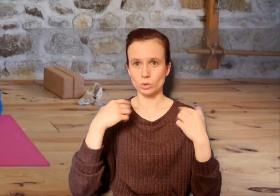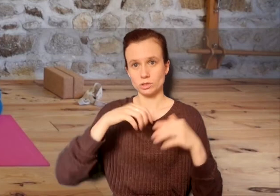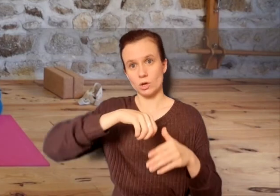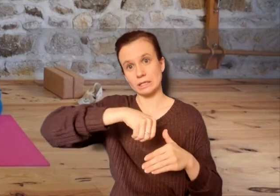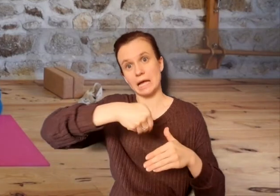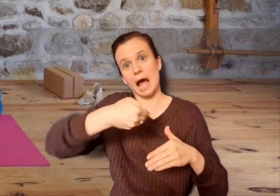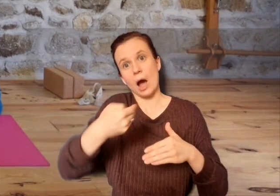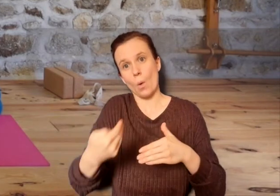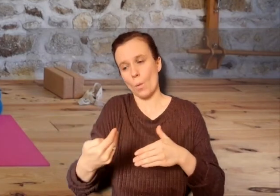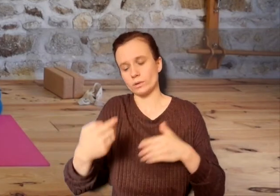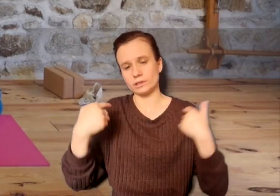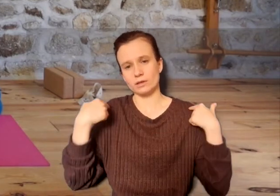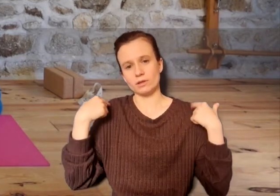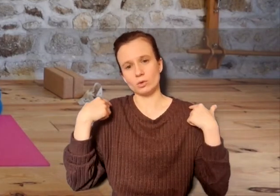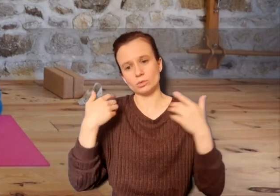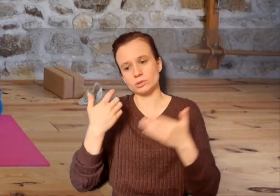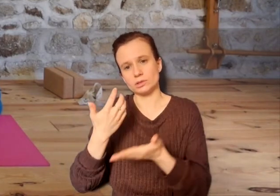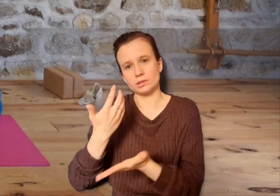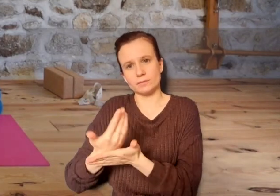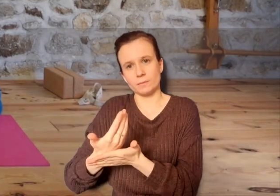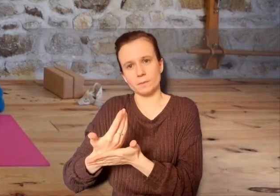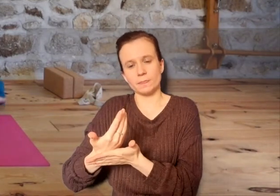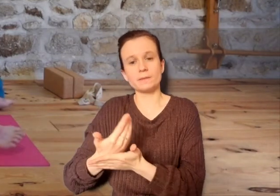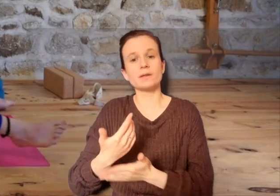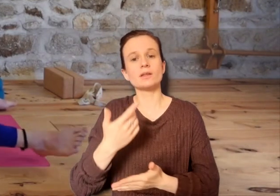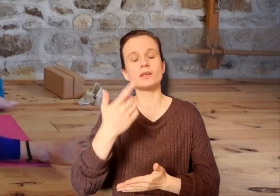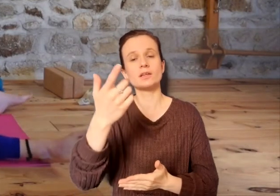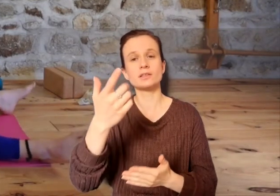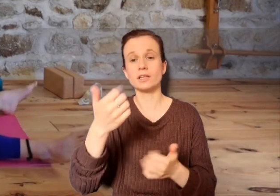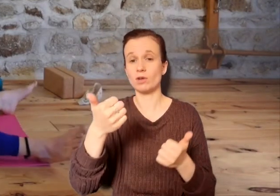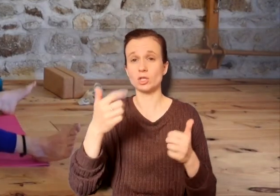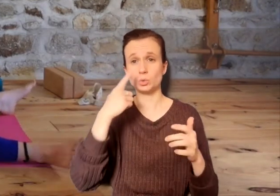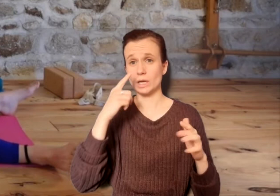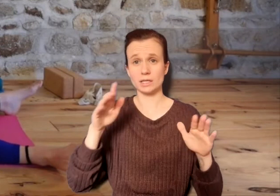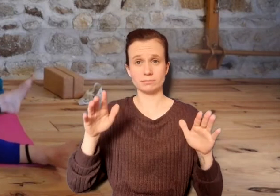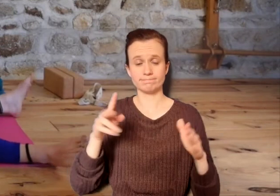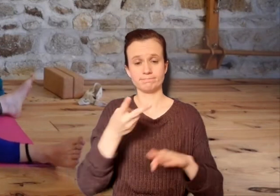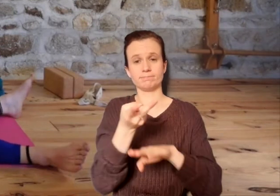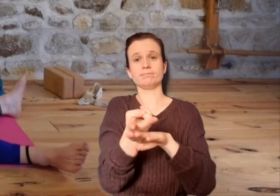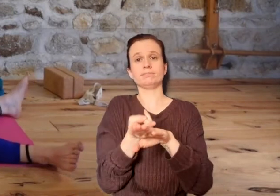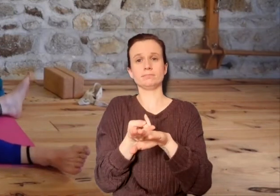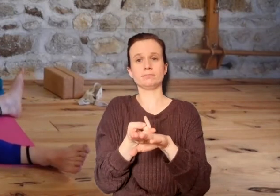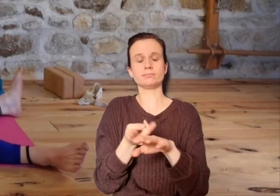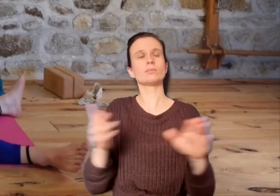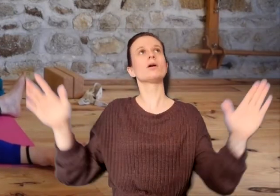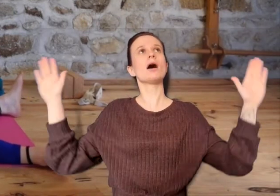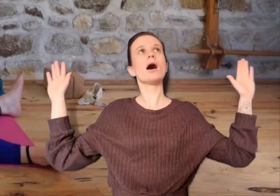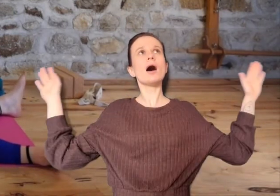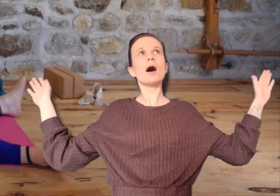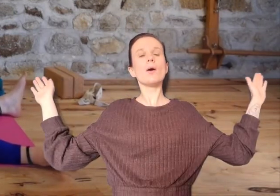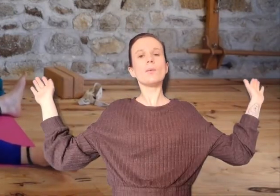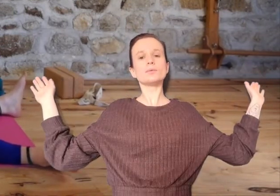it, then you're just going to relax in this position. You're just going to find a nice shavasana, a nice corpse